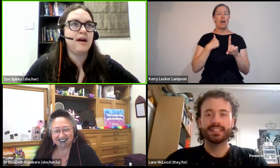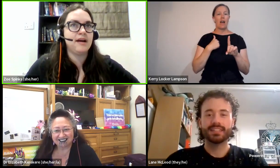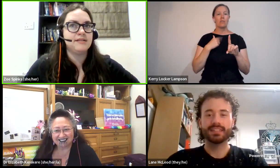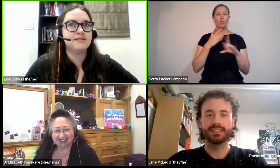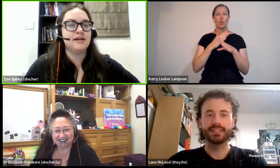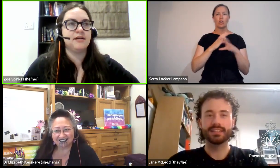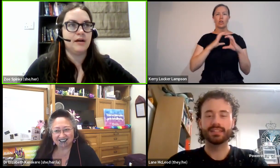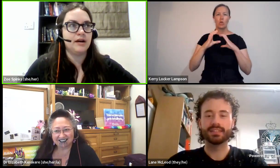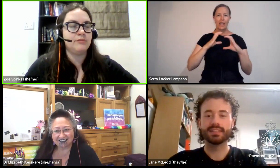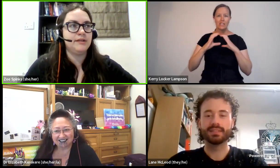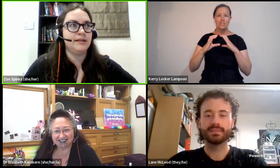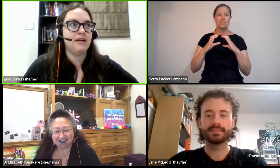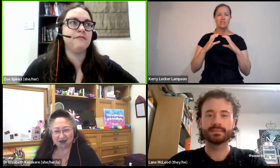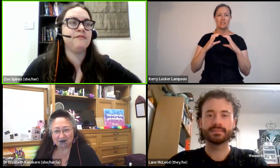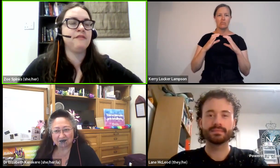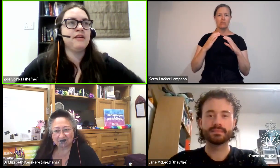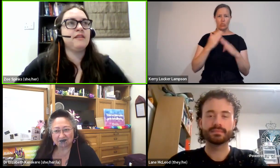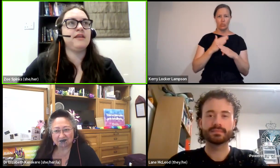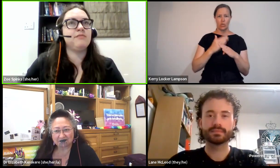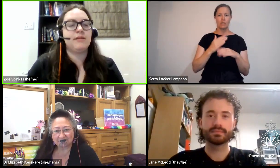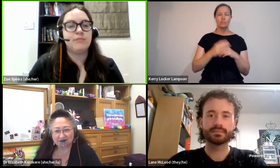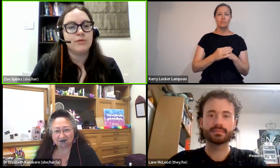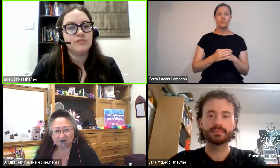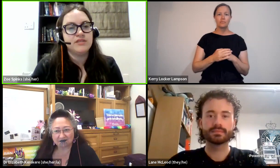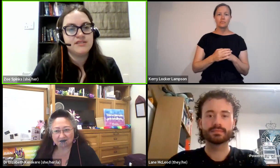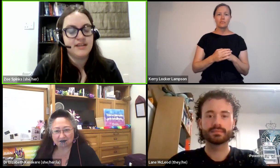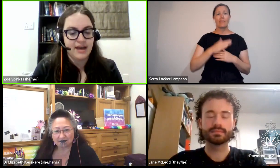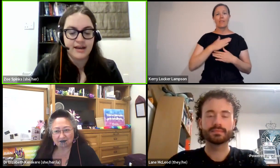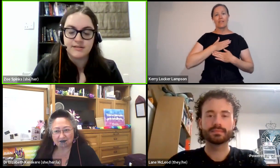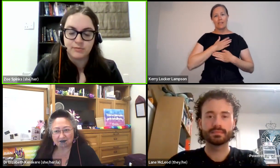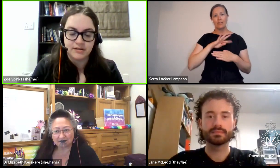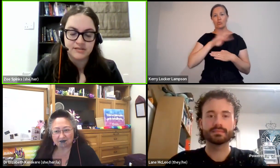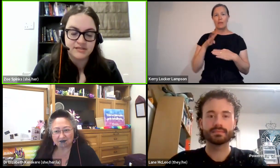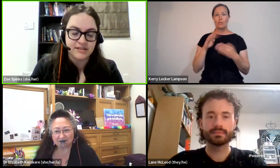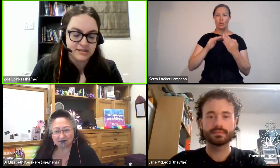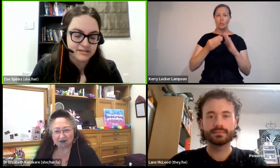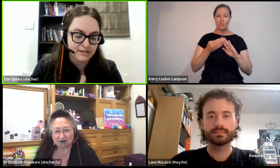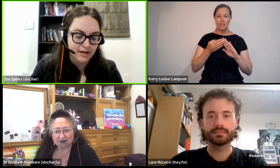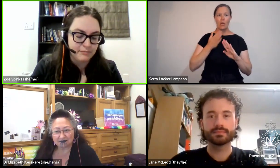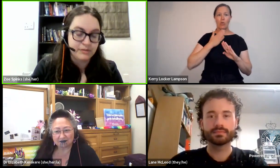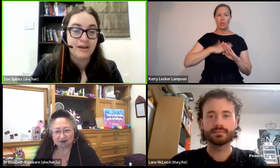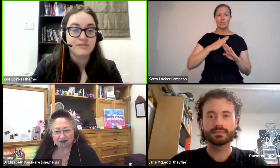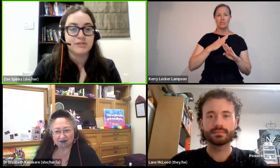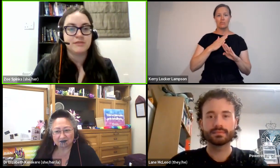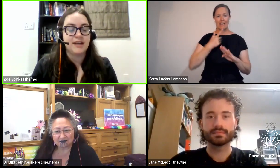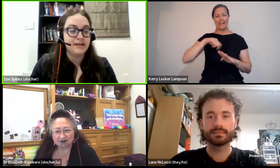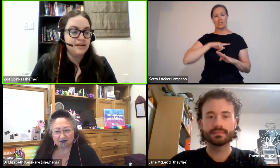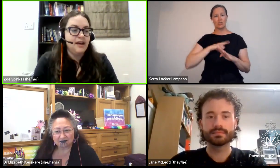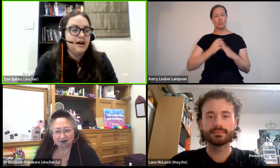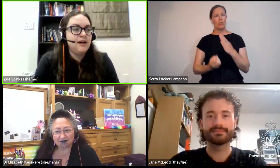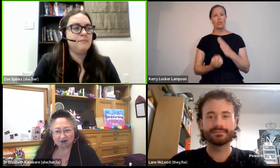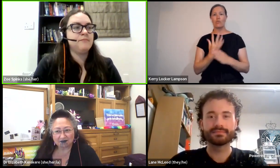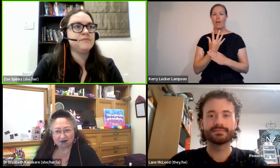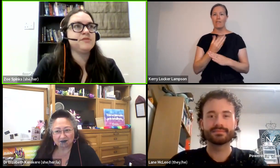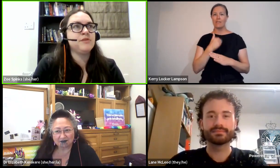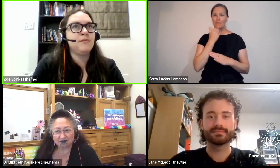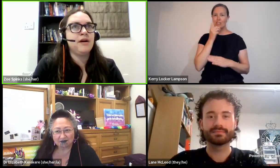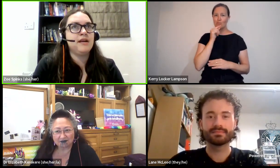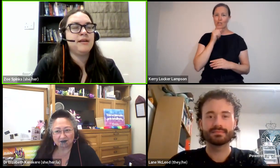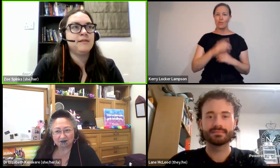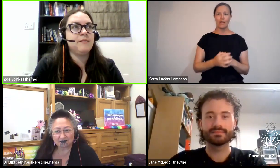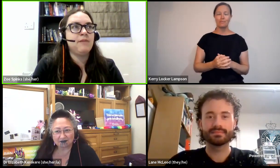job, and I really love the Rainbow community and want to see us thrive as much as we can.